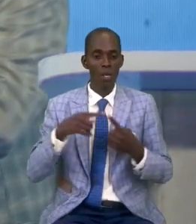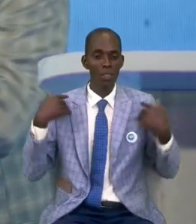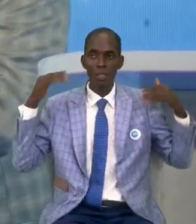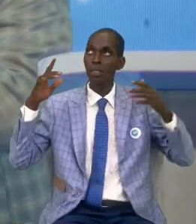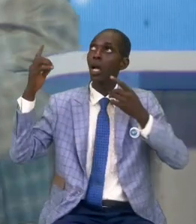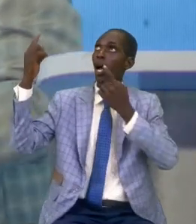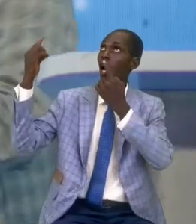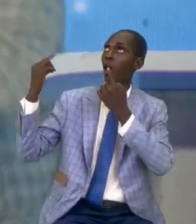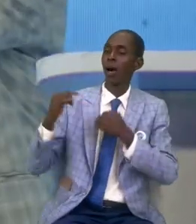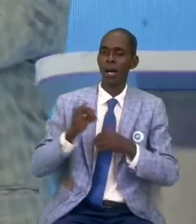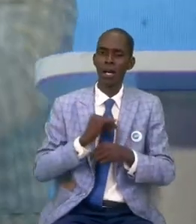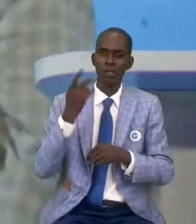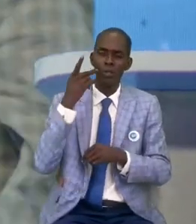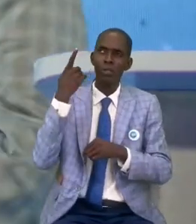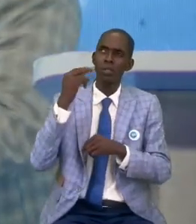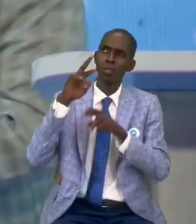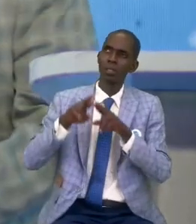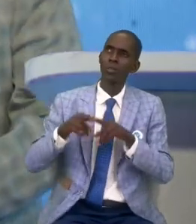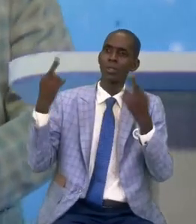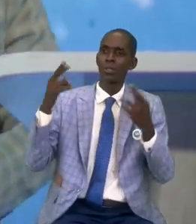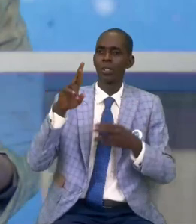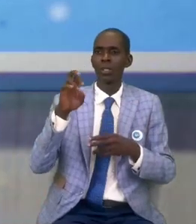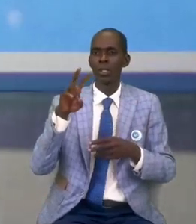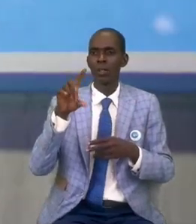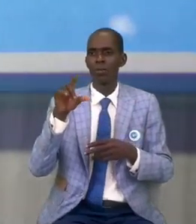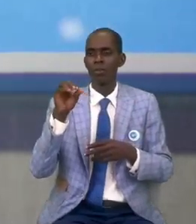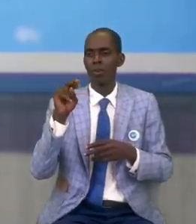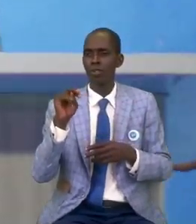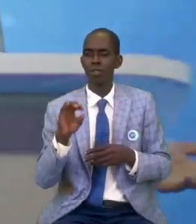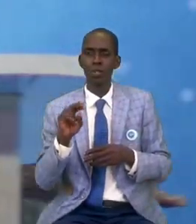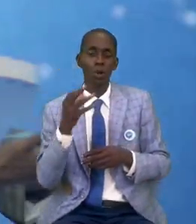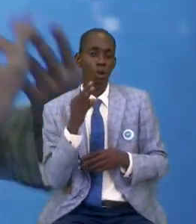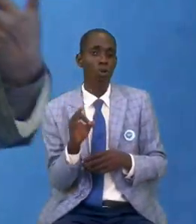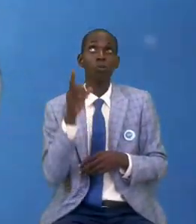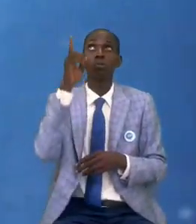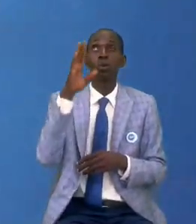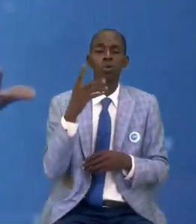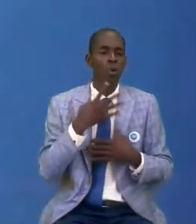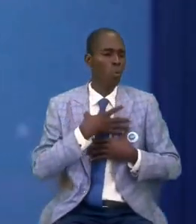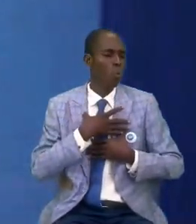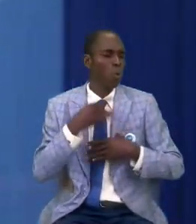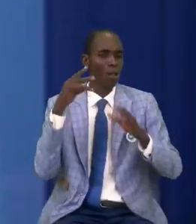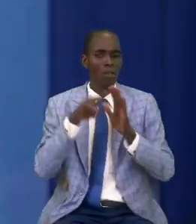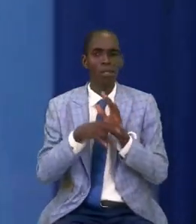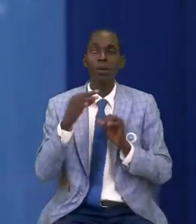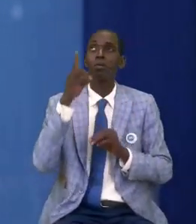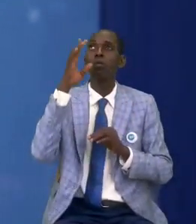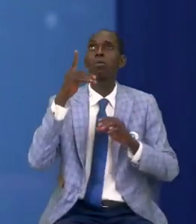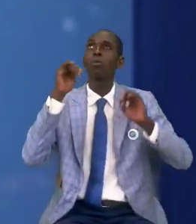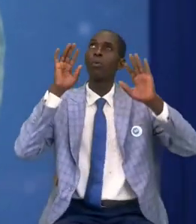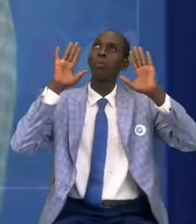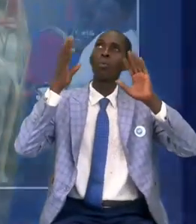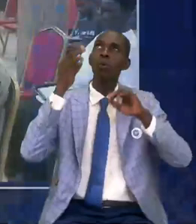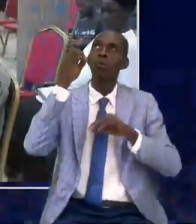whiteness of God, the glory of God, the wonder of God, it's like I should join them. I cannot join them because woe is